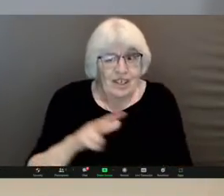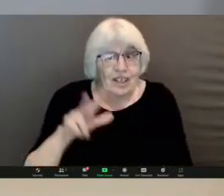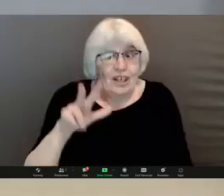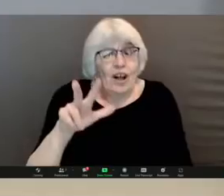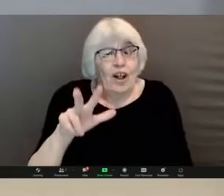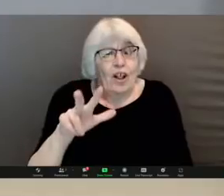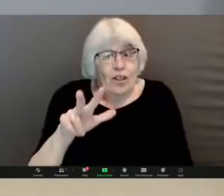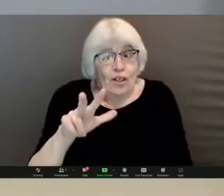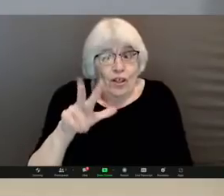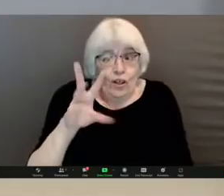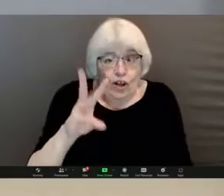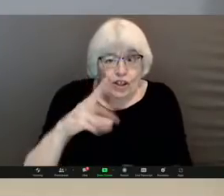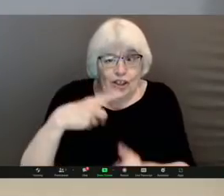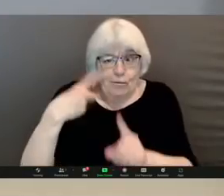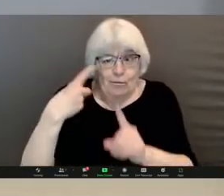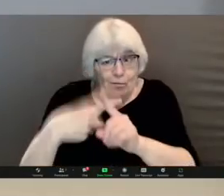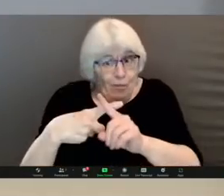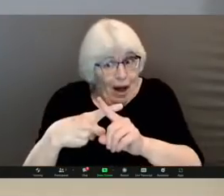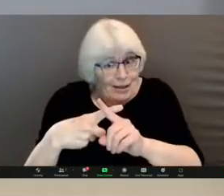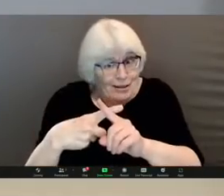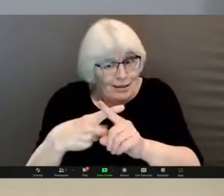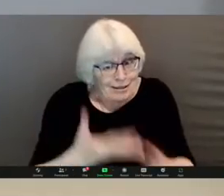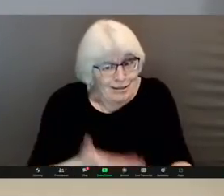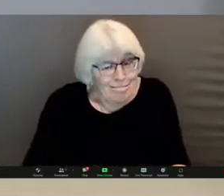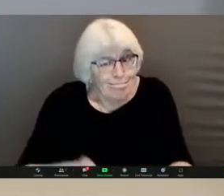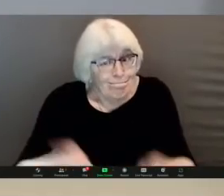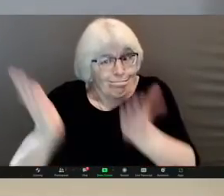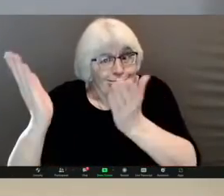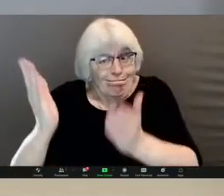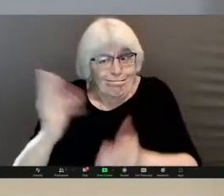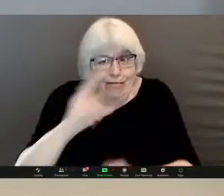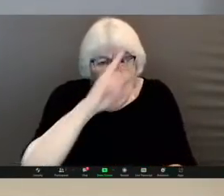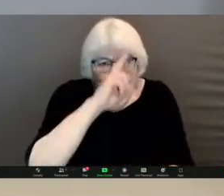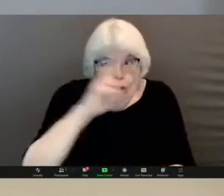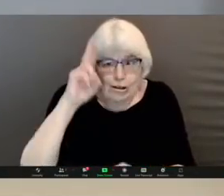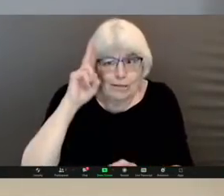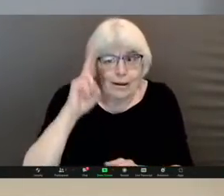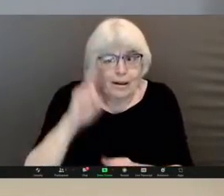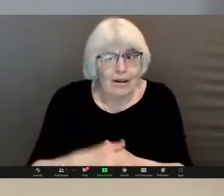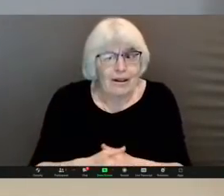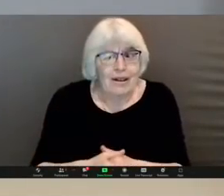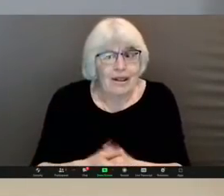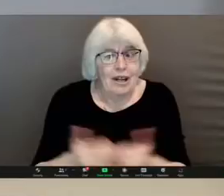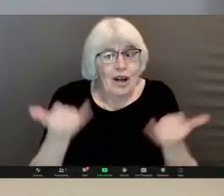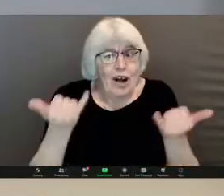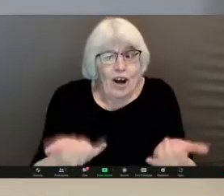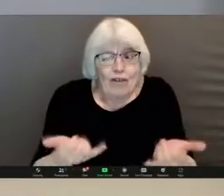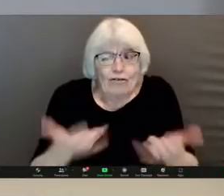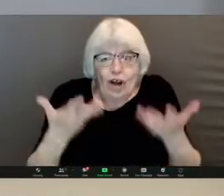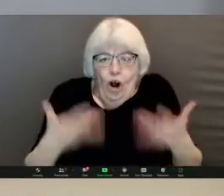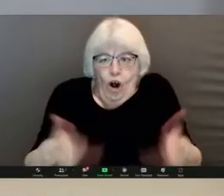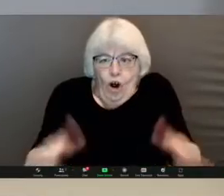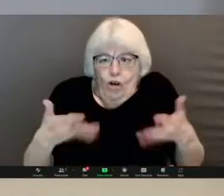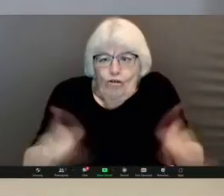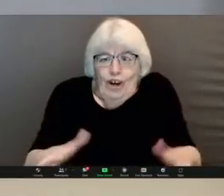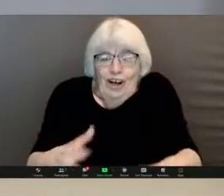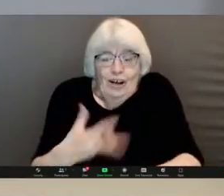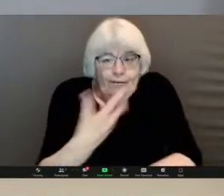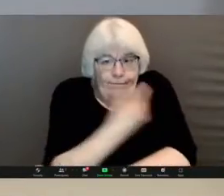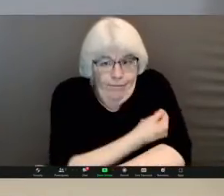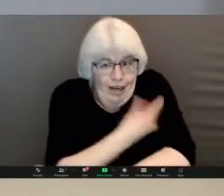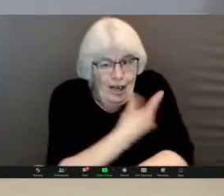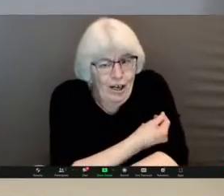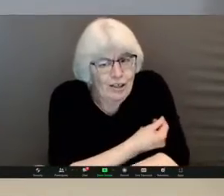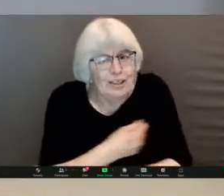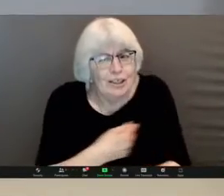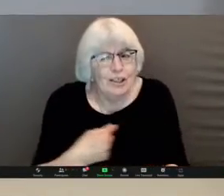When the Moving Forward Plan was released in May, we estimated moving to Step 5 on September 12th, when there would be an easing of all public health